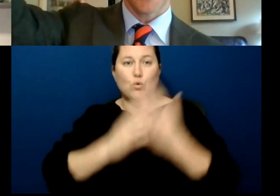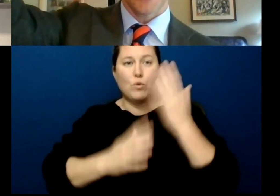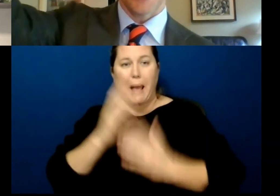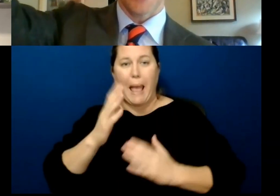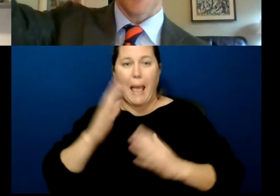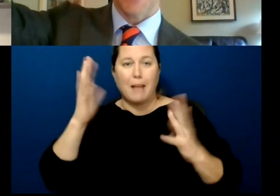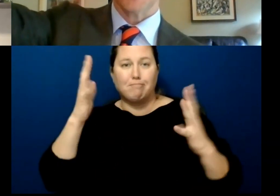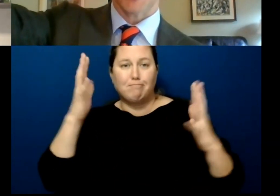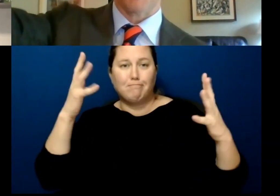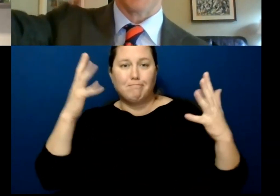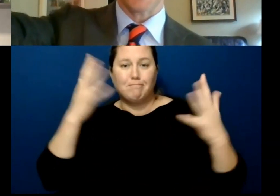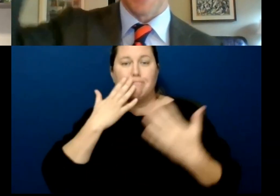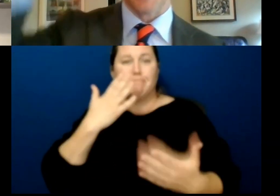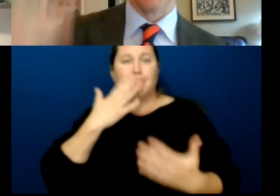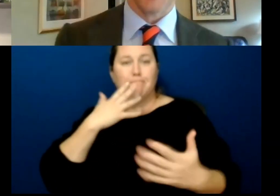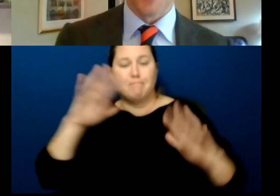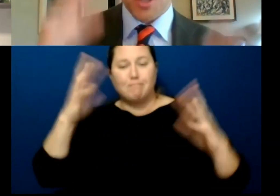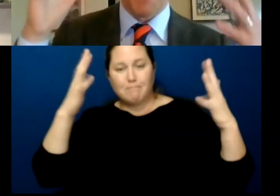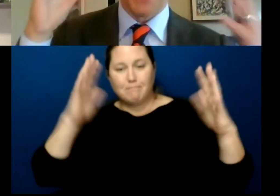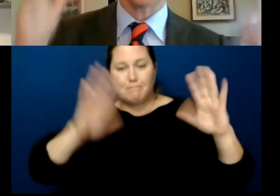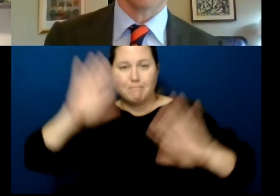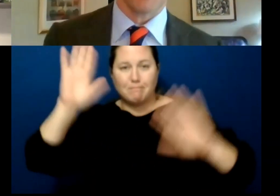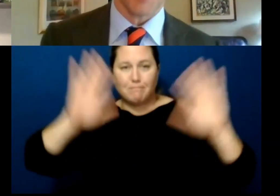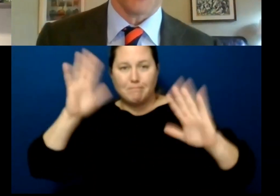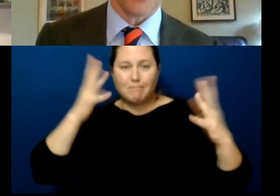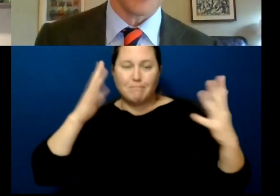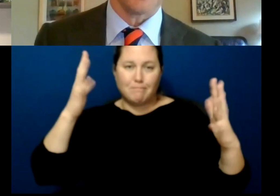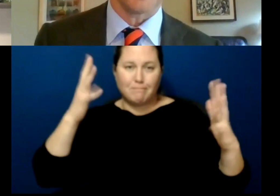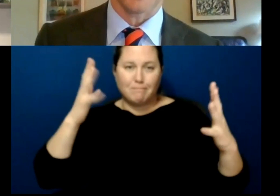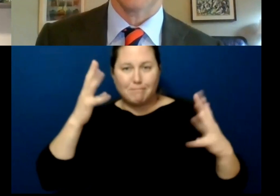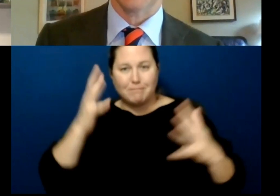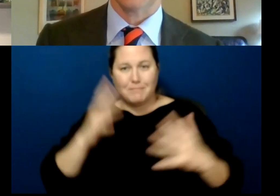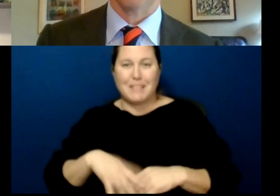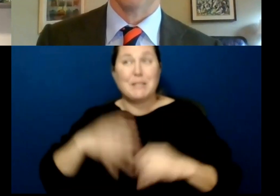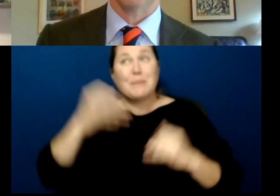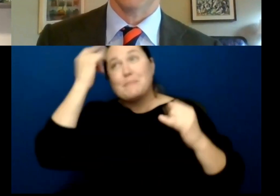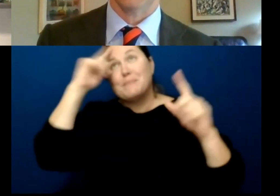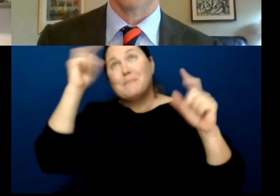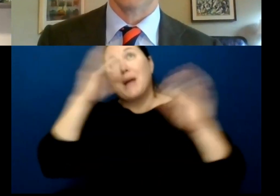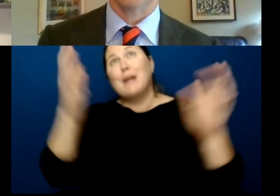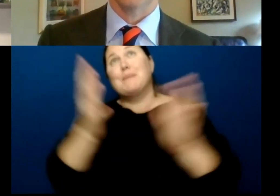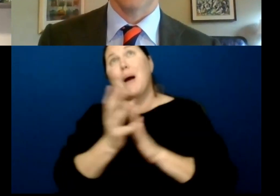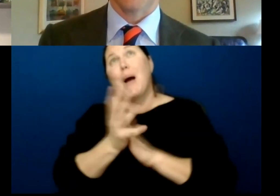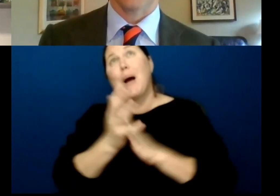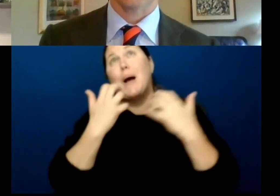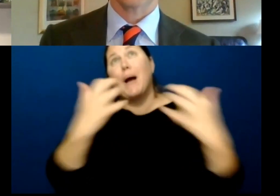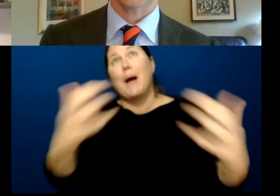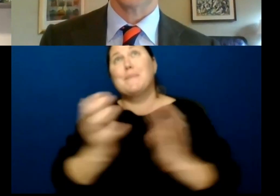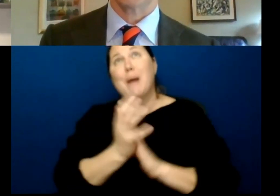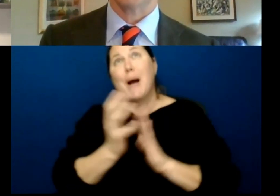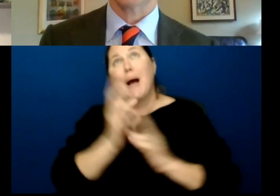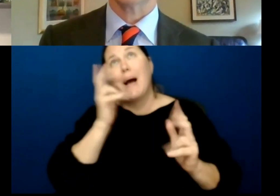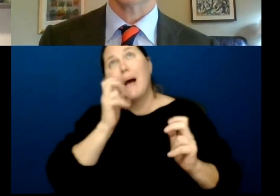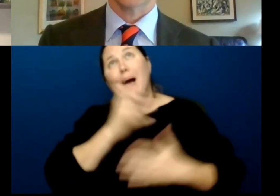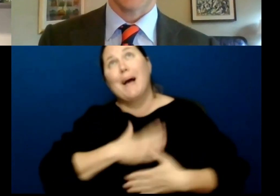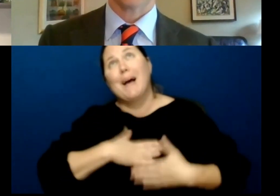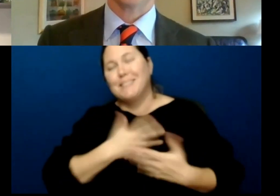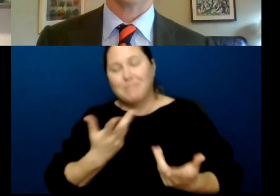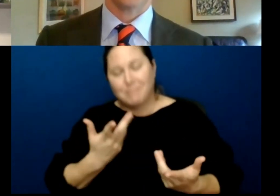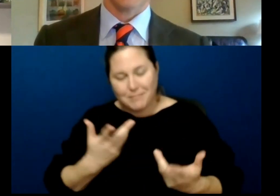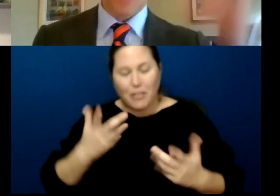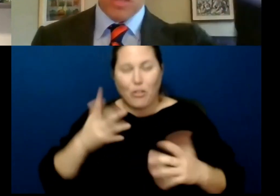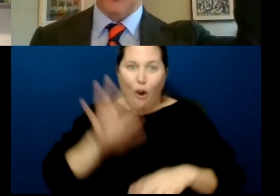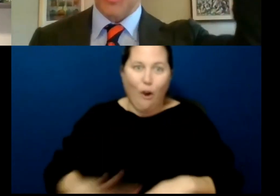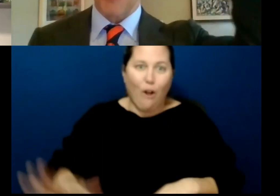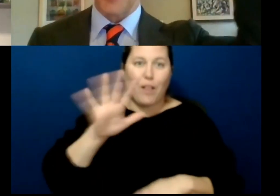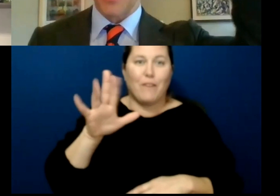you? Some hands go up. It's that you can just imagine they're all applauding you. Okay. You can't hear them, but they are all over the country, because I